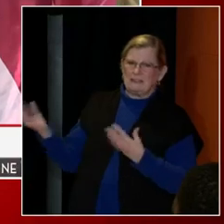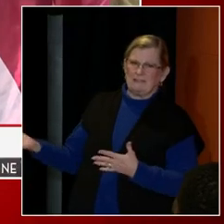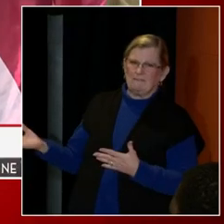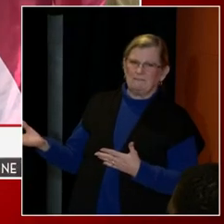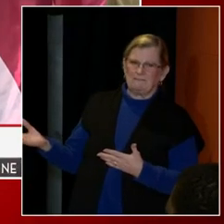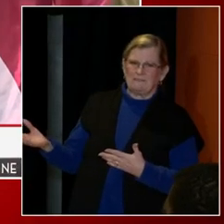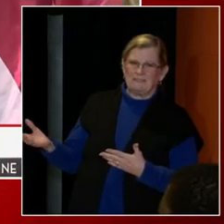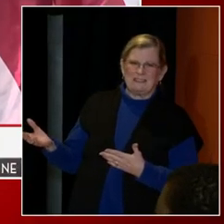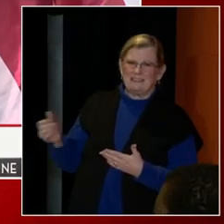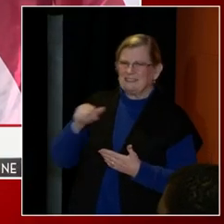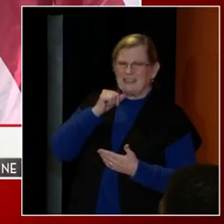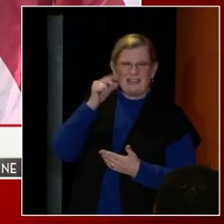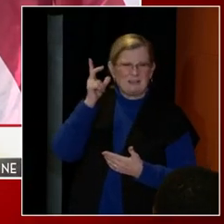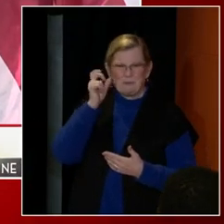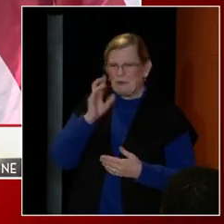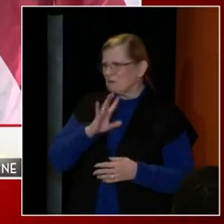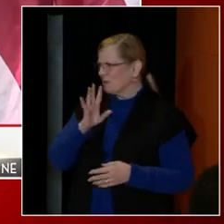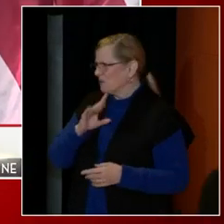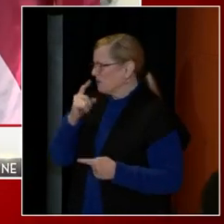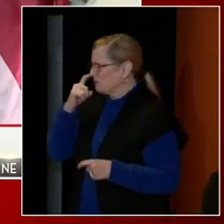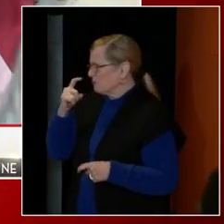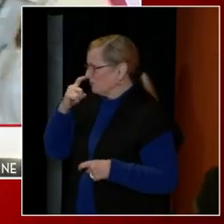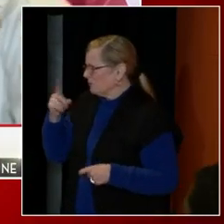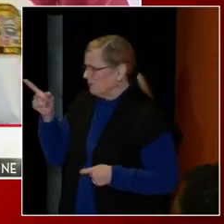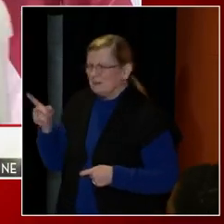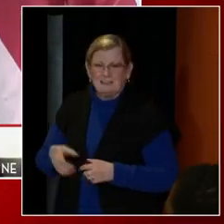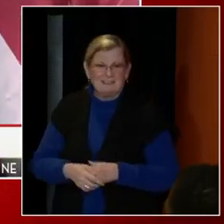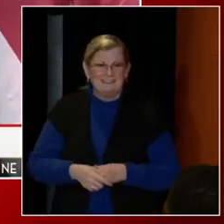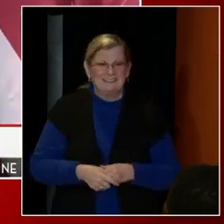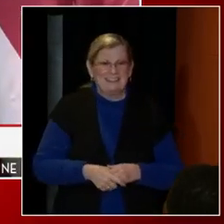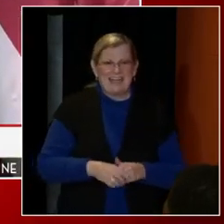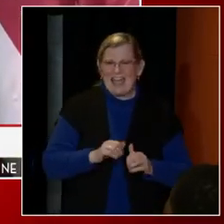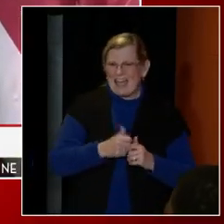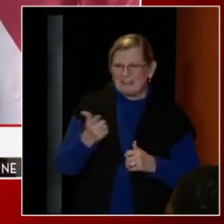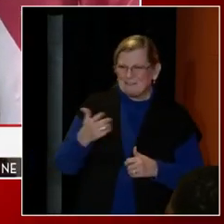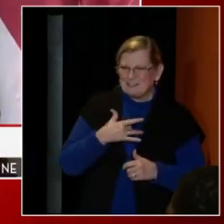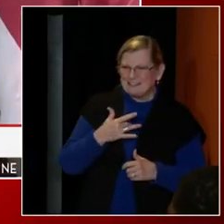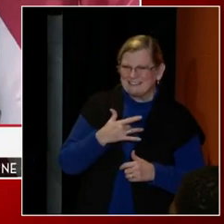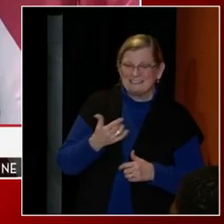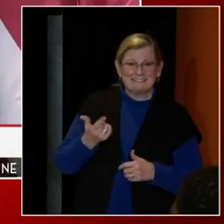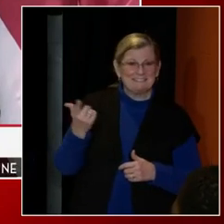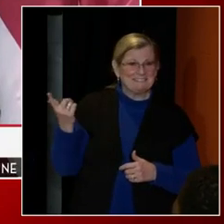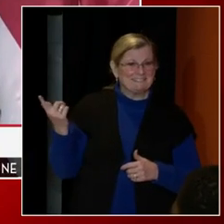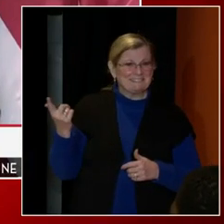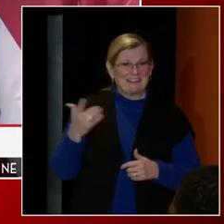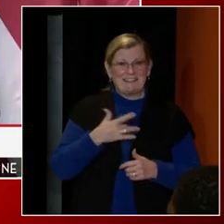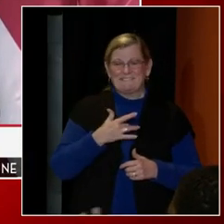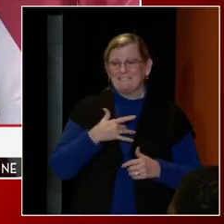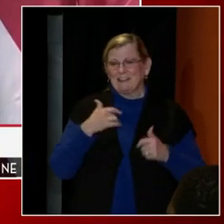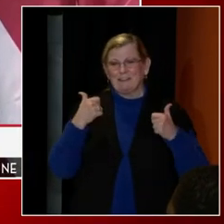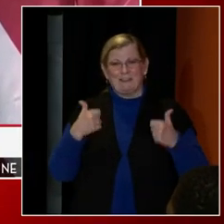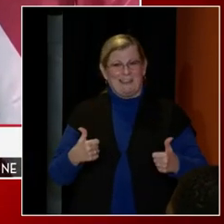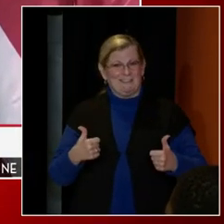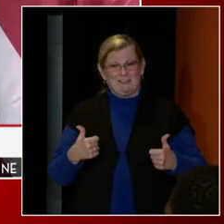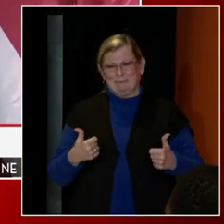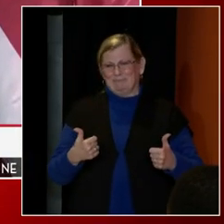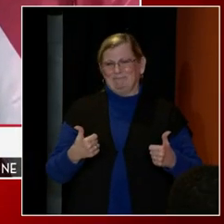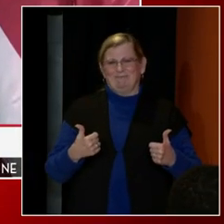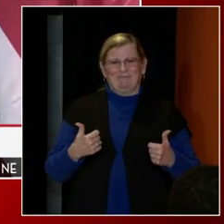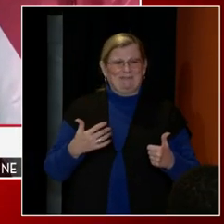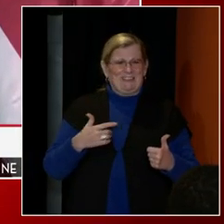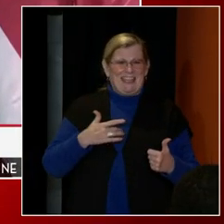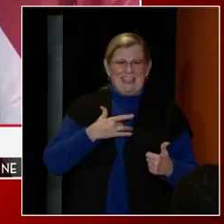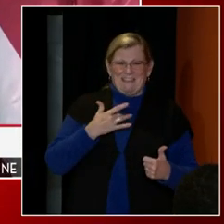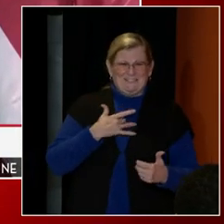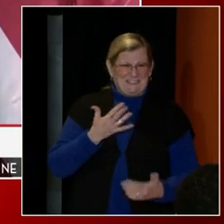cry. Everything go okay? How you feel? I feel great. It felt like a very